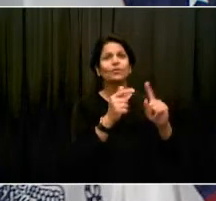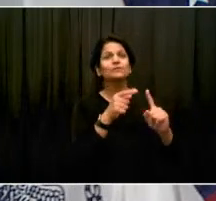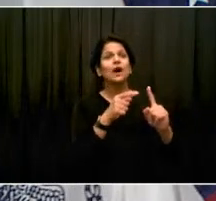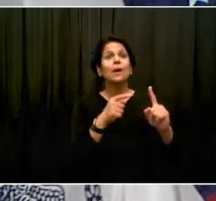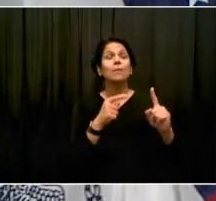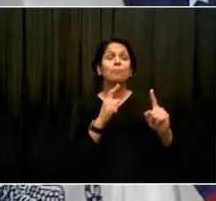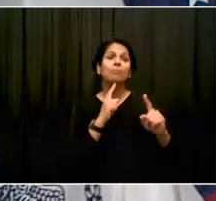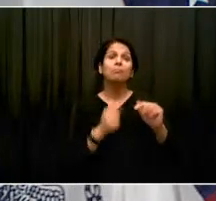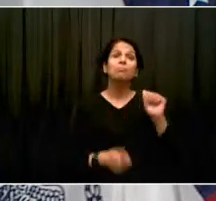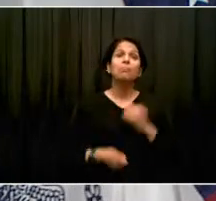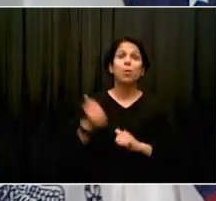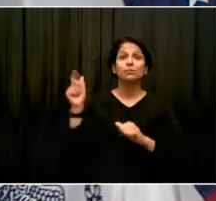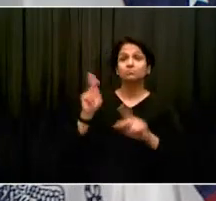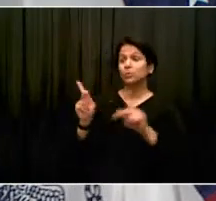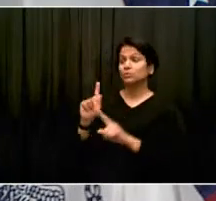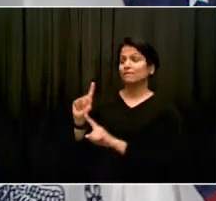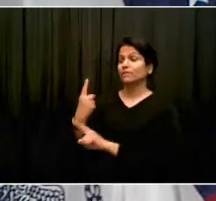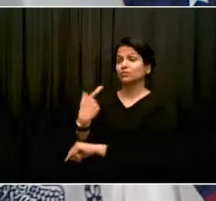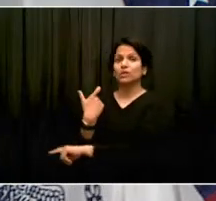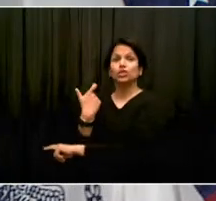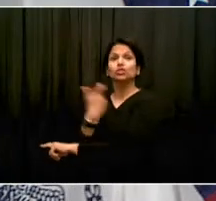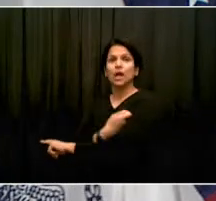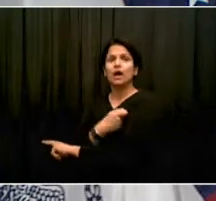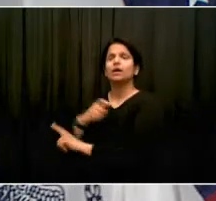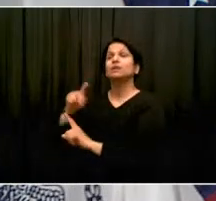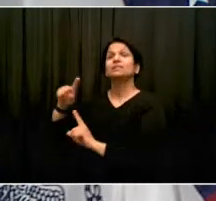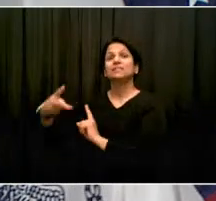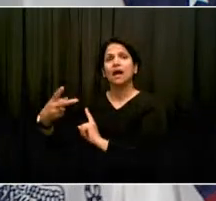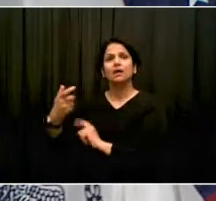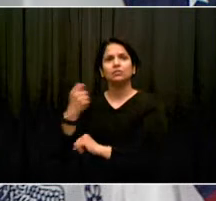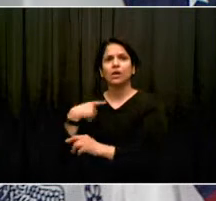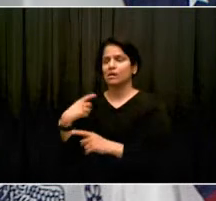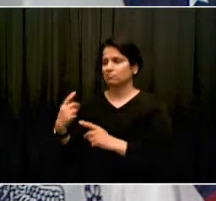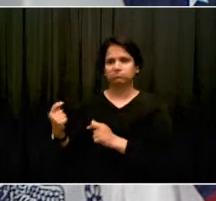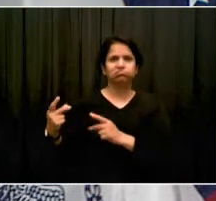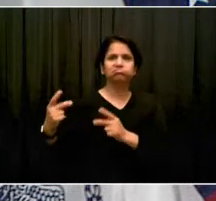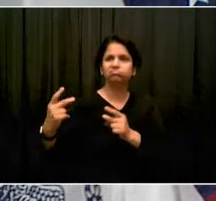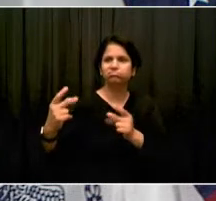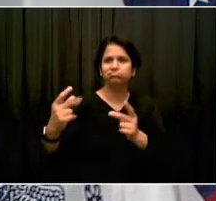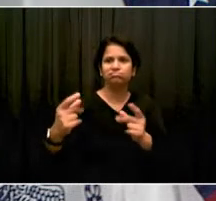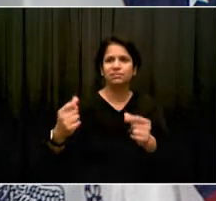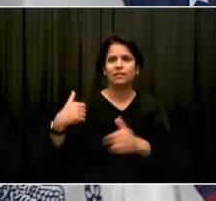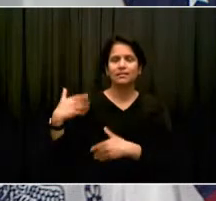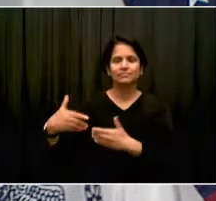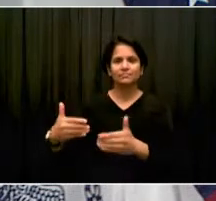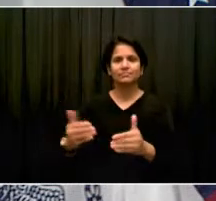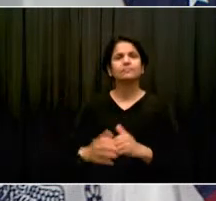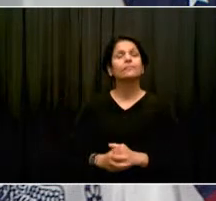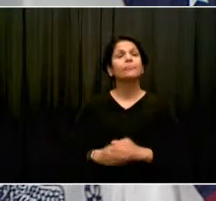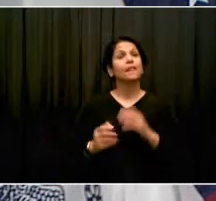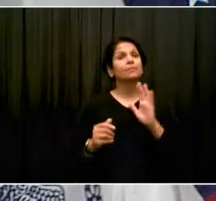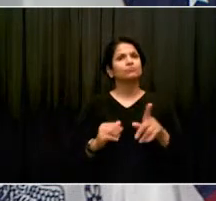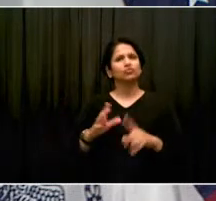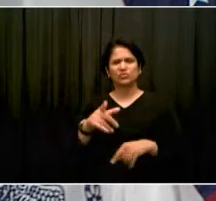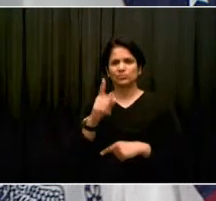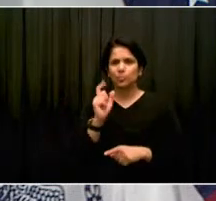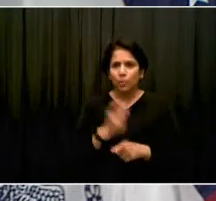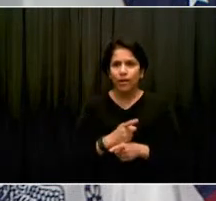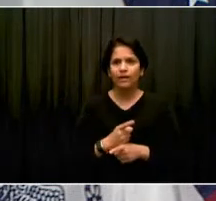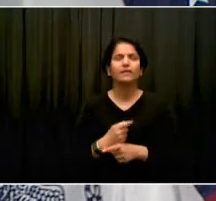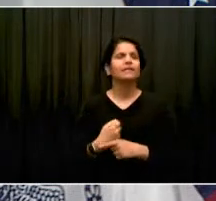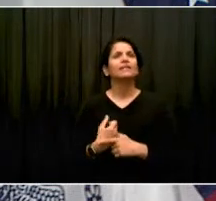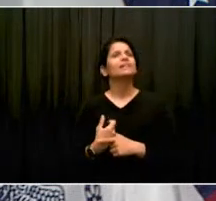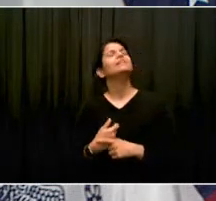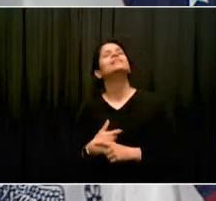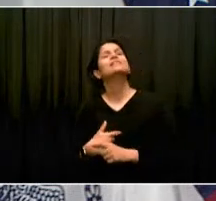keep moving aggressively on that goal. We do need to do more work in the communities hardest hit by COVID. But what